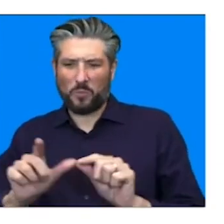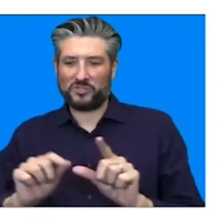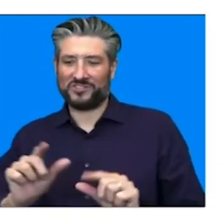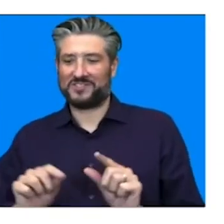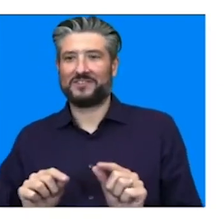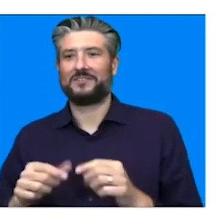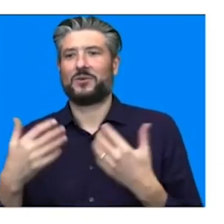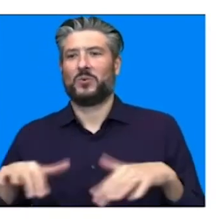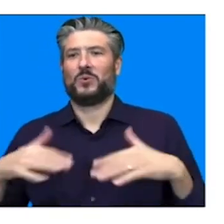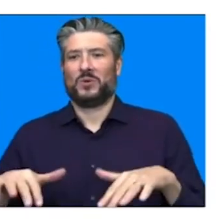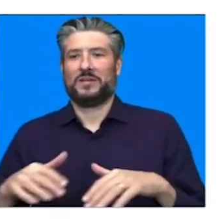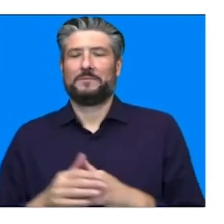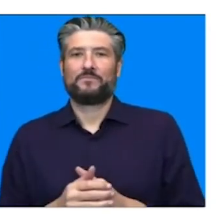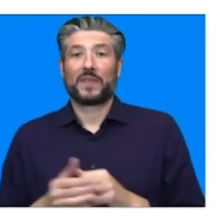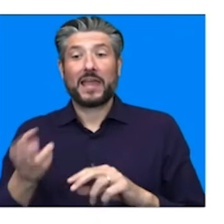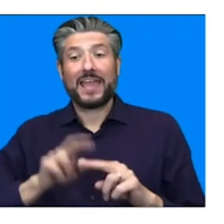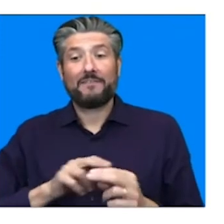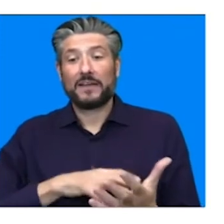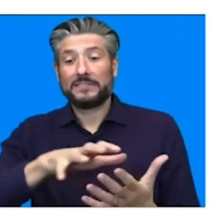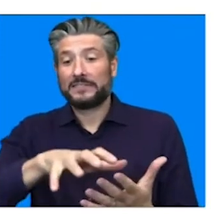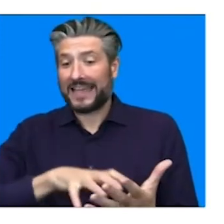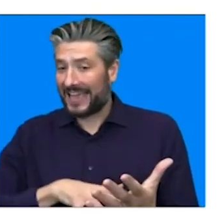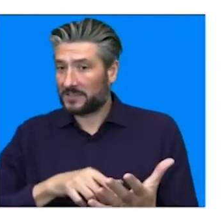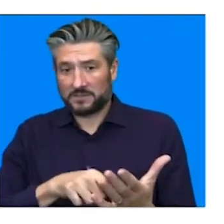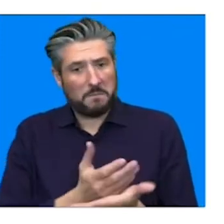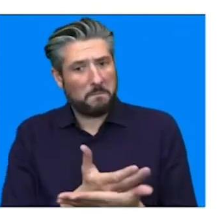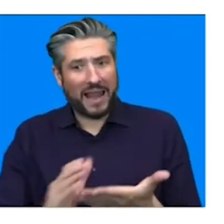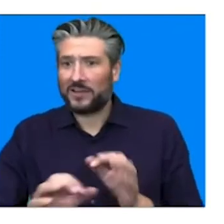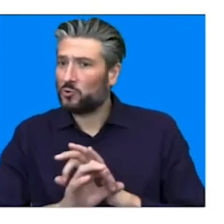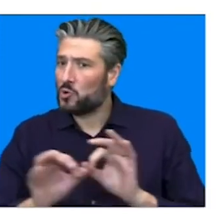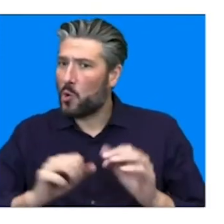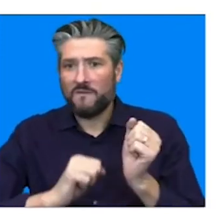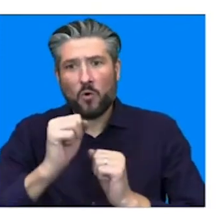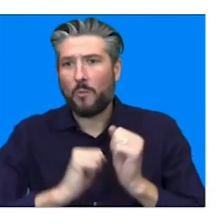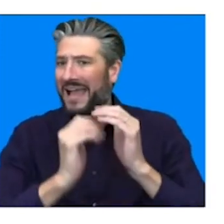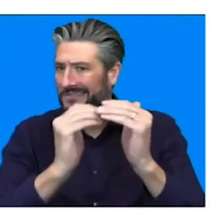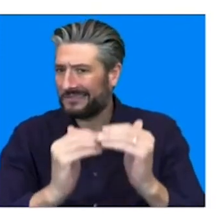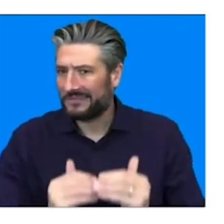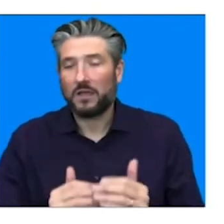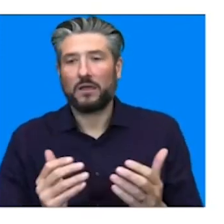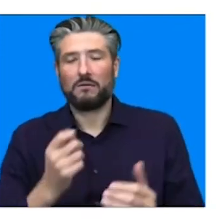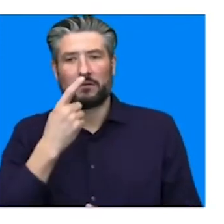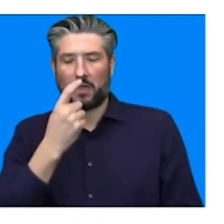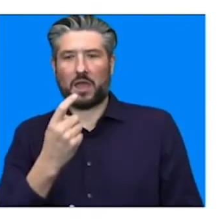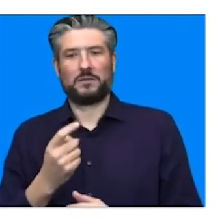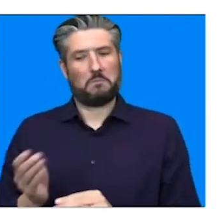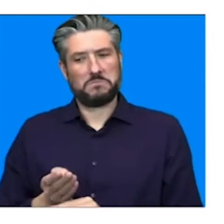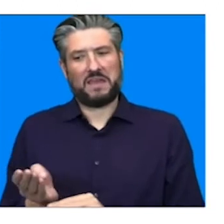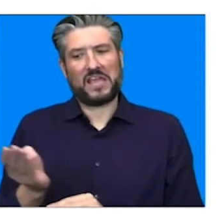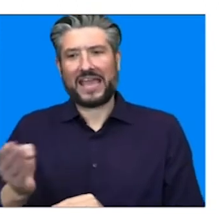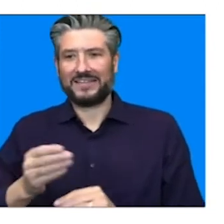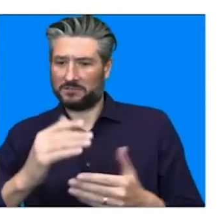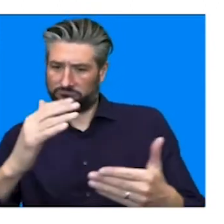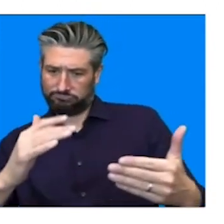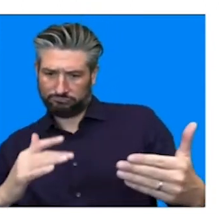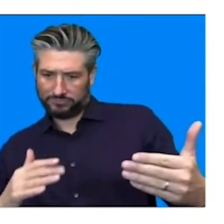an unformatted text file, I have a fairly flexible way to navigate through. But if it were a Daisy formatted book,